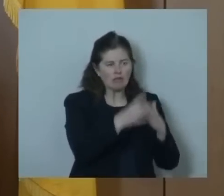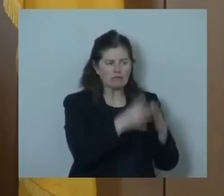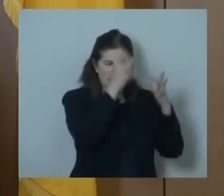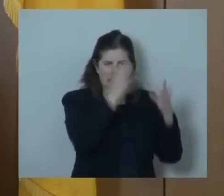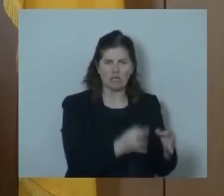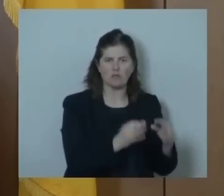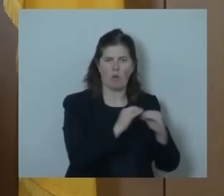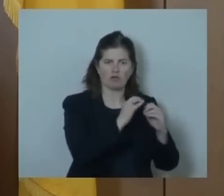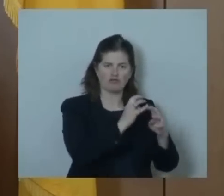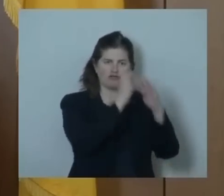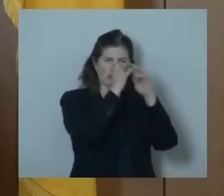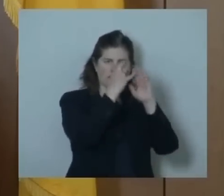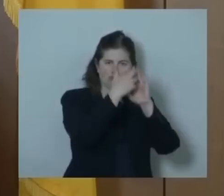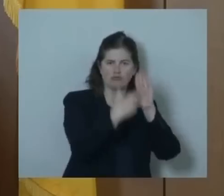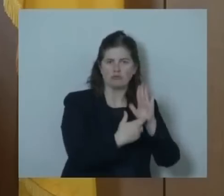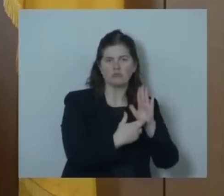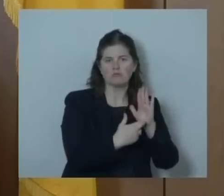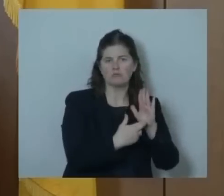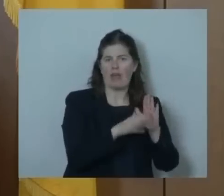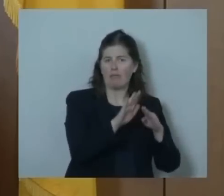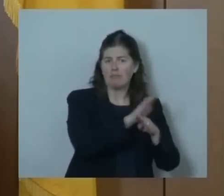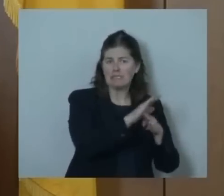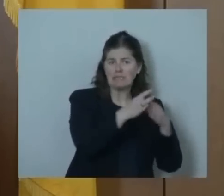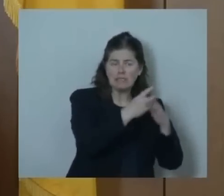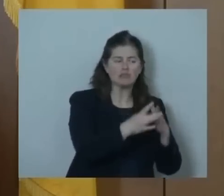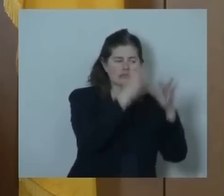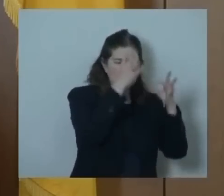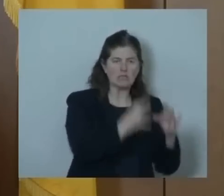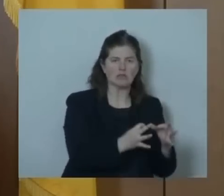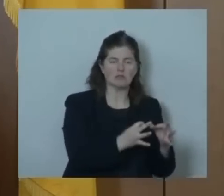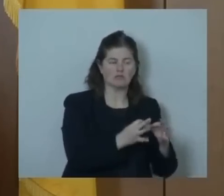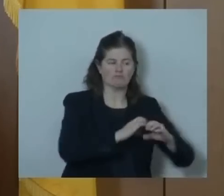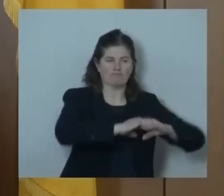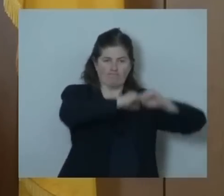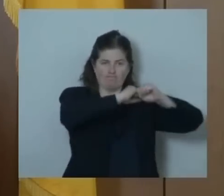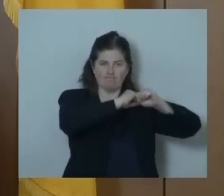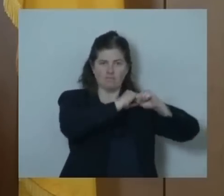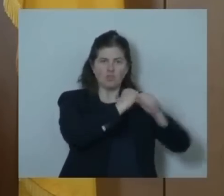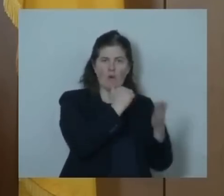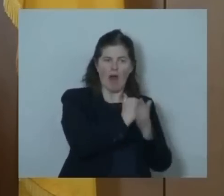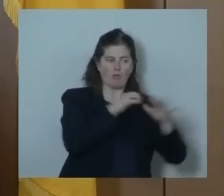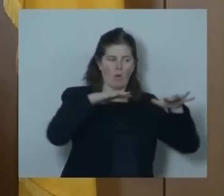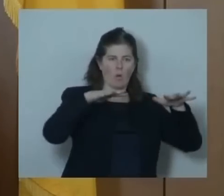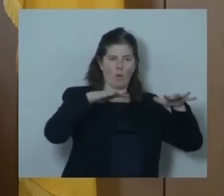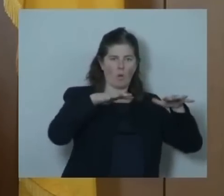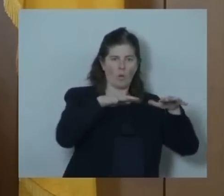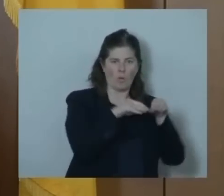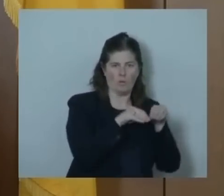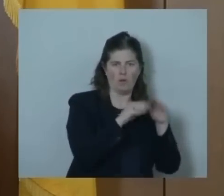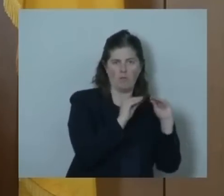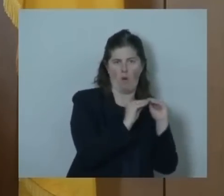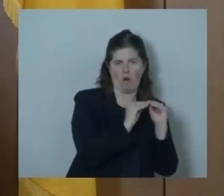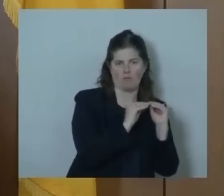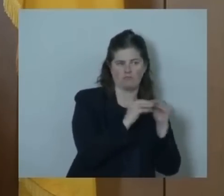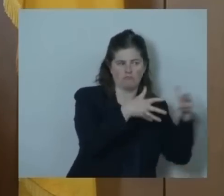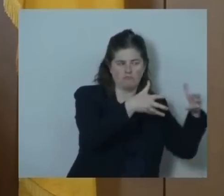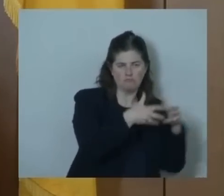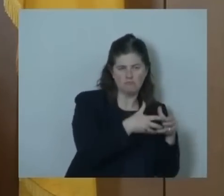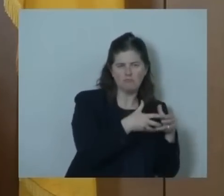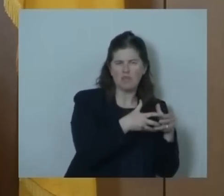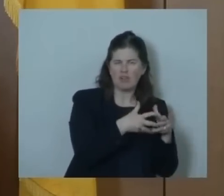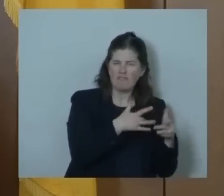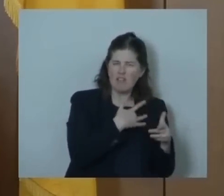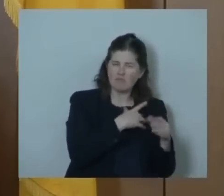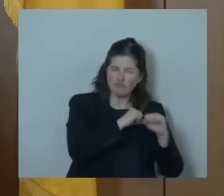and by the business leaders in that community to help deal with containment strategies that are meaningful. Because what